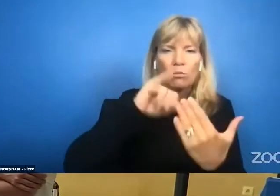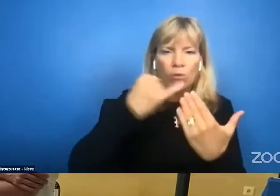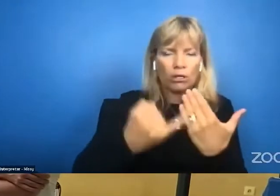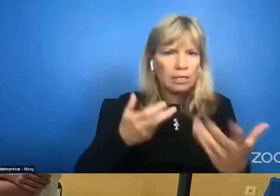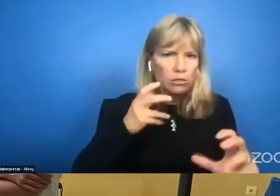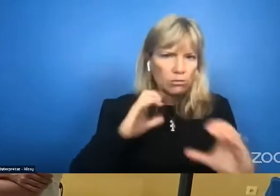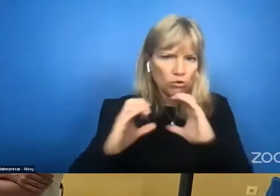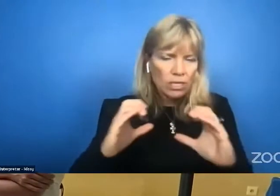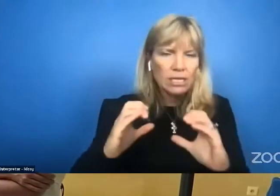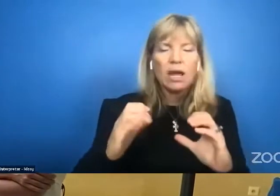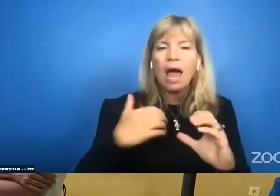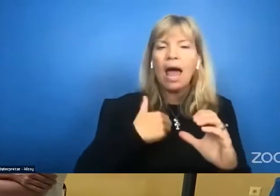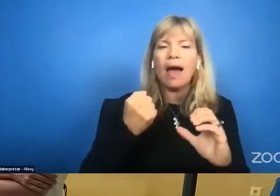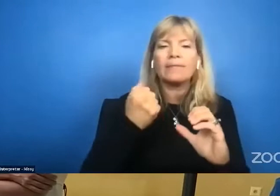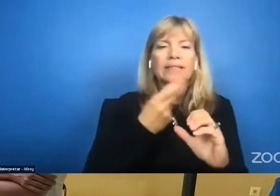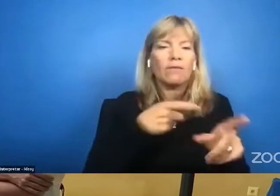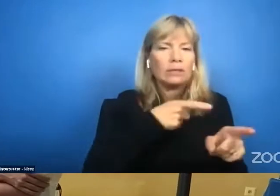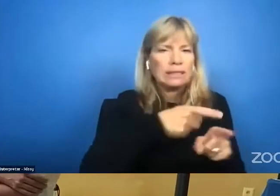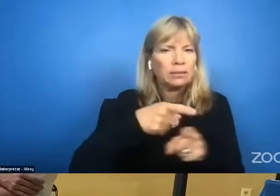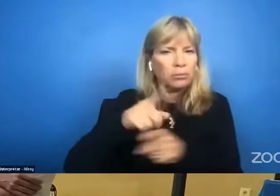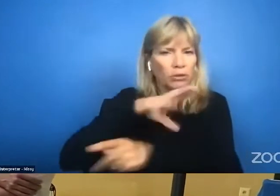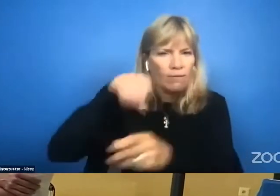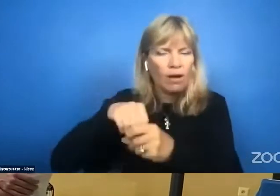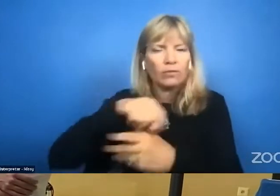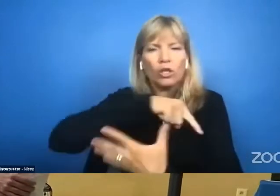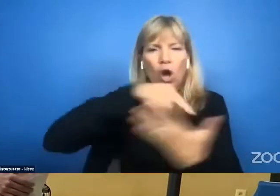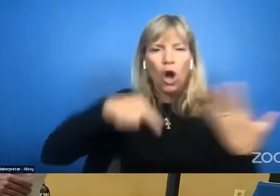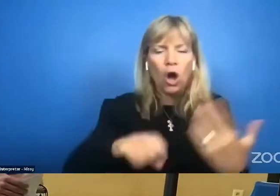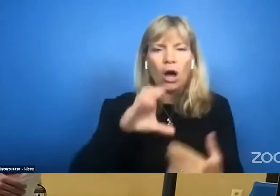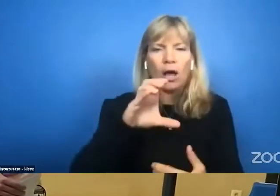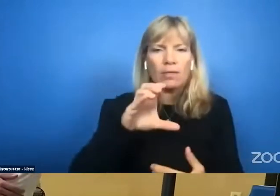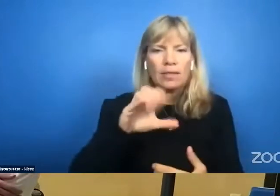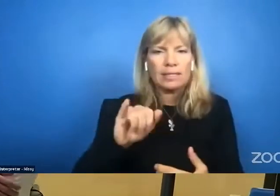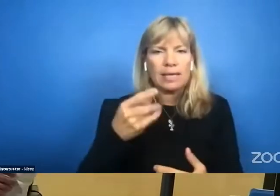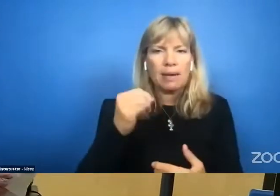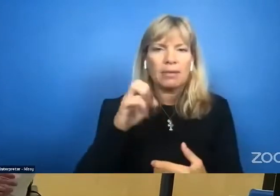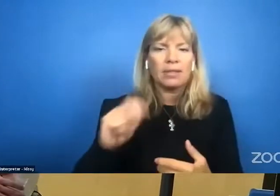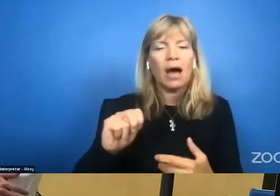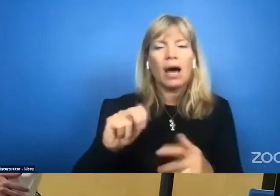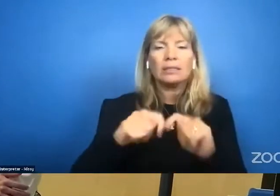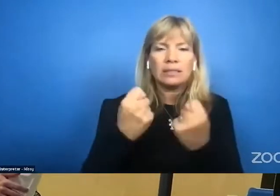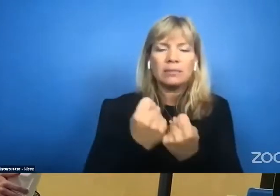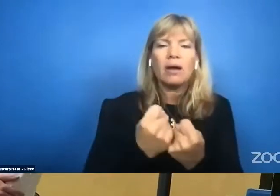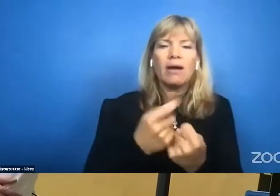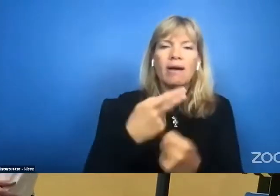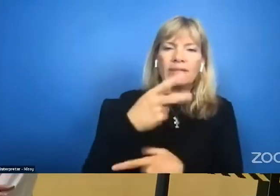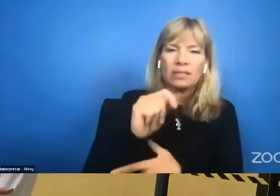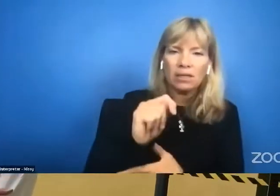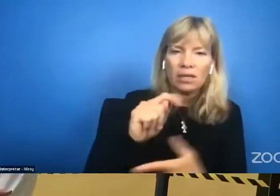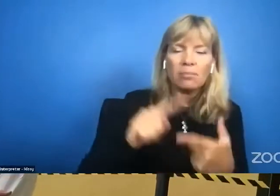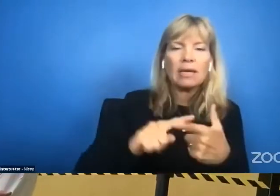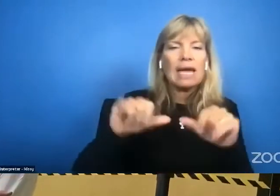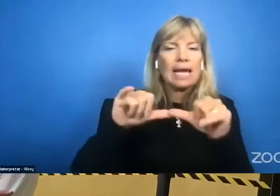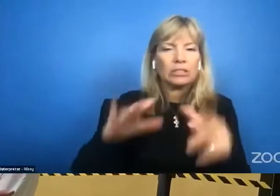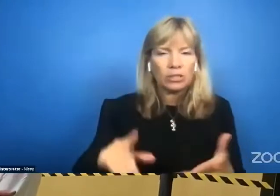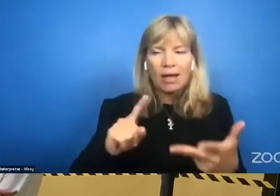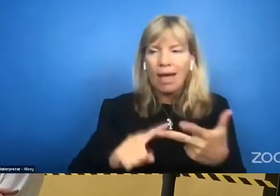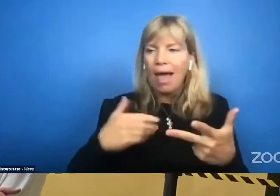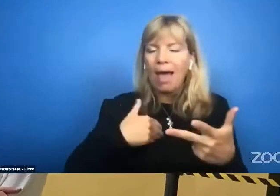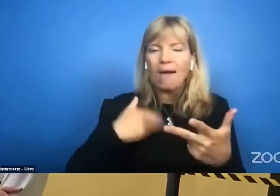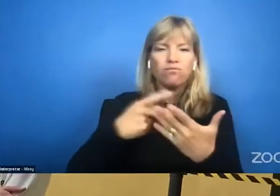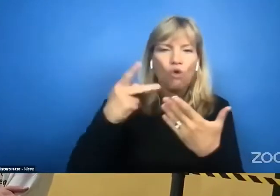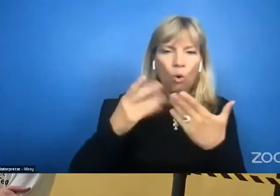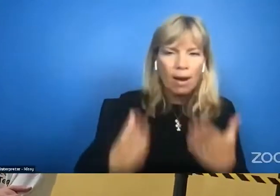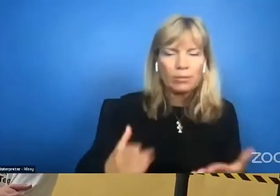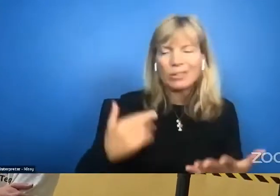all the CYBATHLON teams. So you have physical therapists, you have engineers, you have programmers, maybe even a